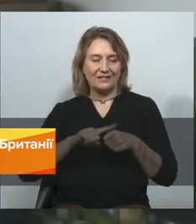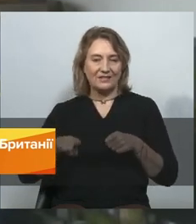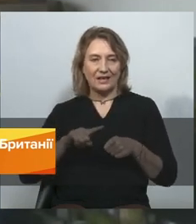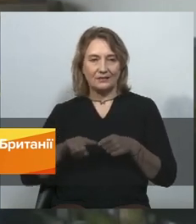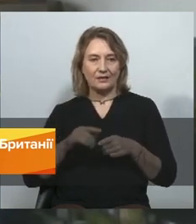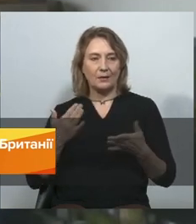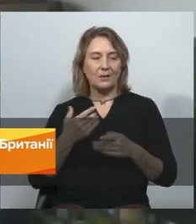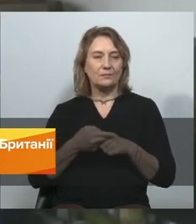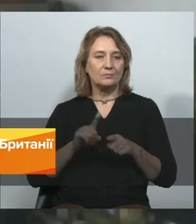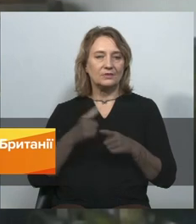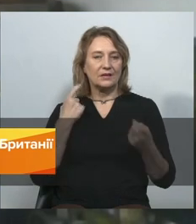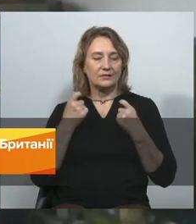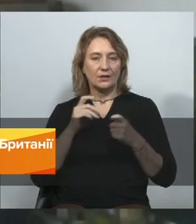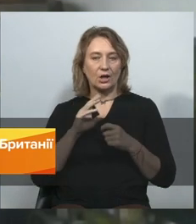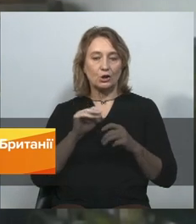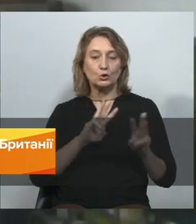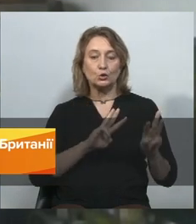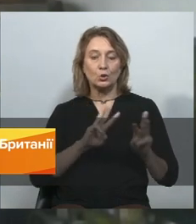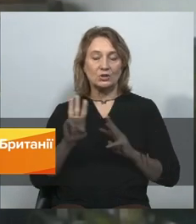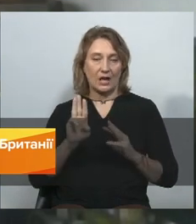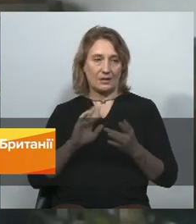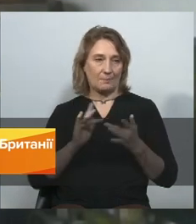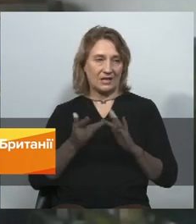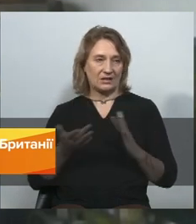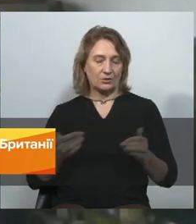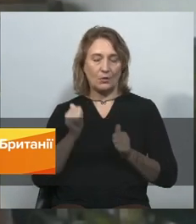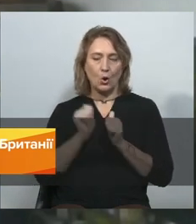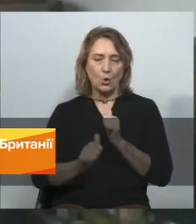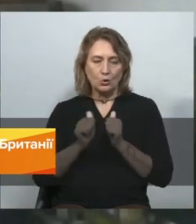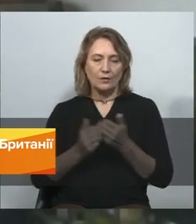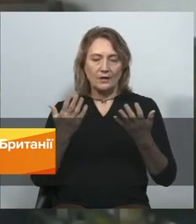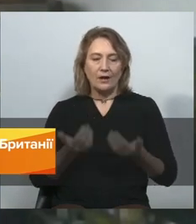hose because there's so much information coming at you at once.